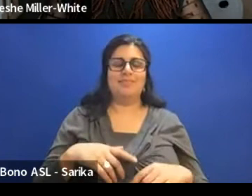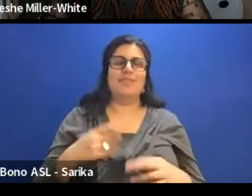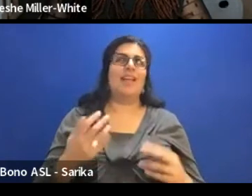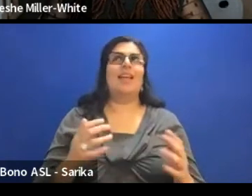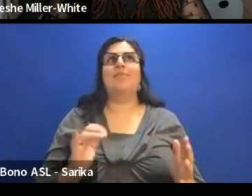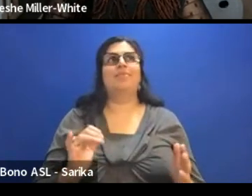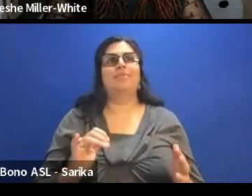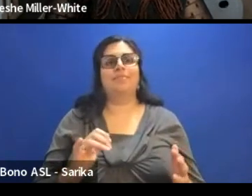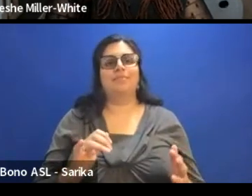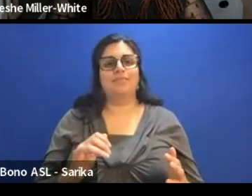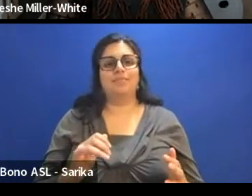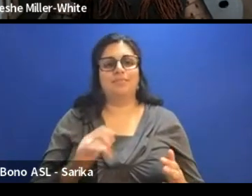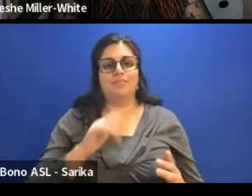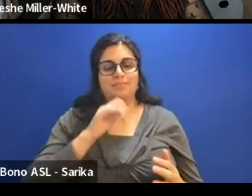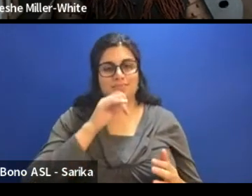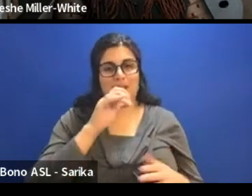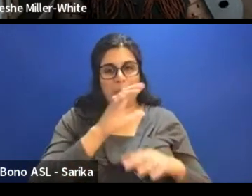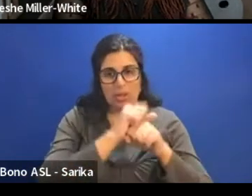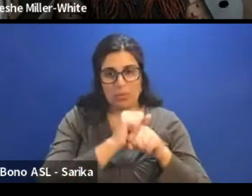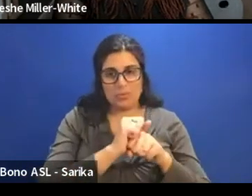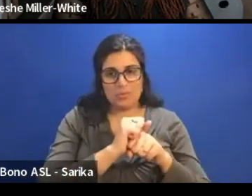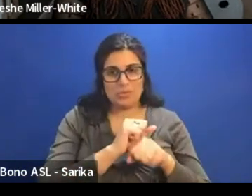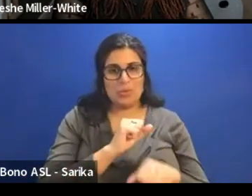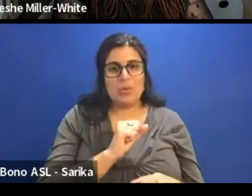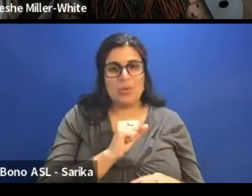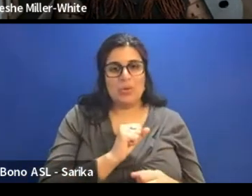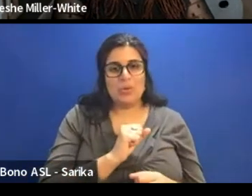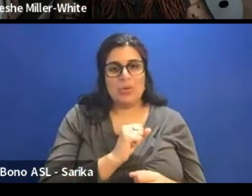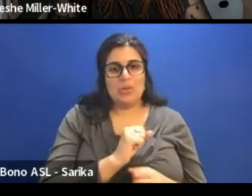just not being used to